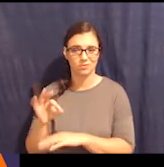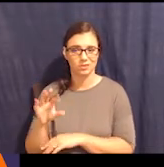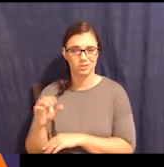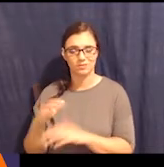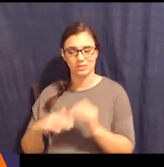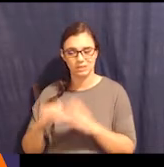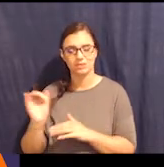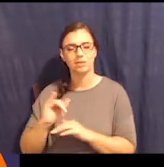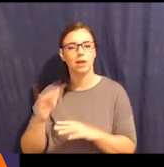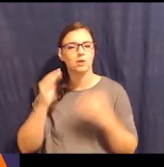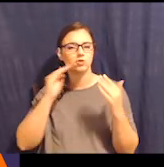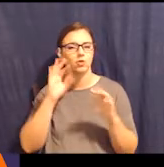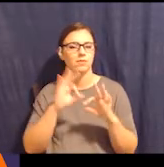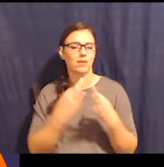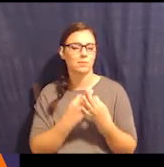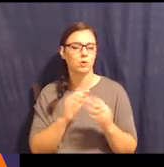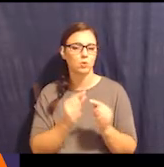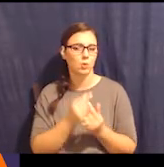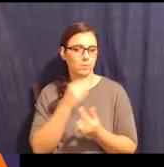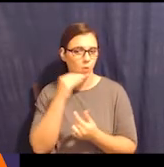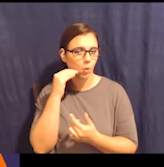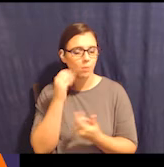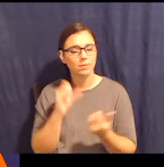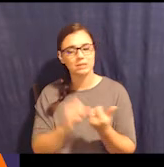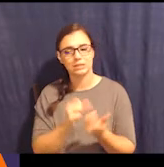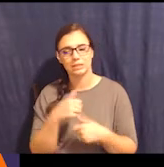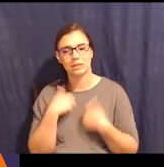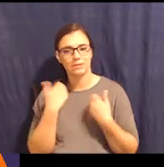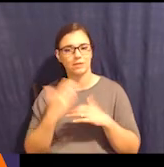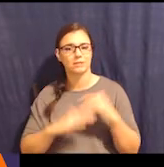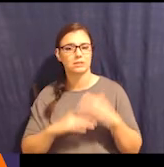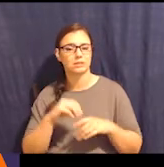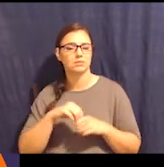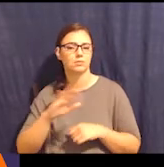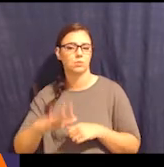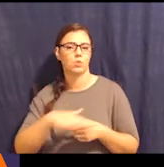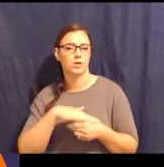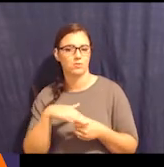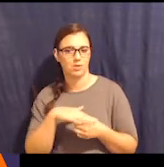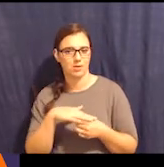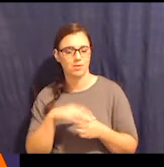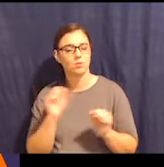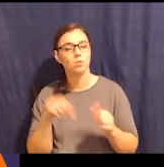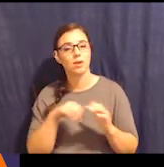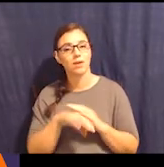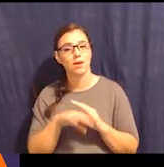area. And you can access it from the AHCA website, which is